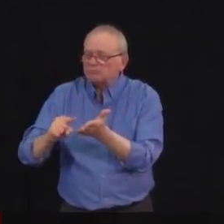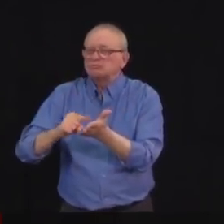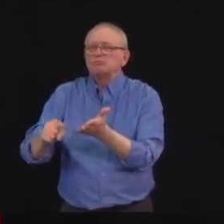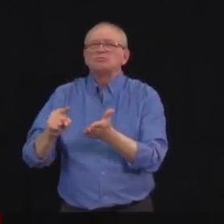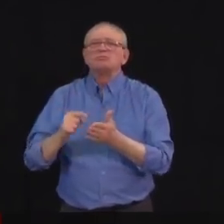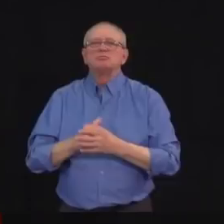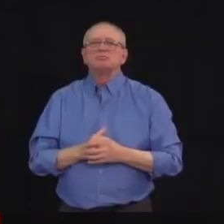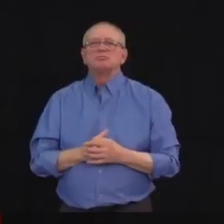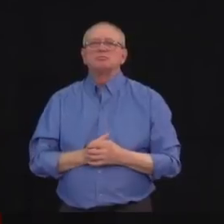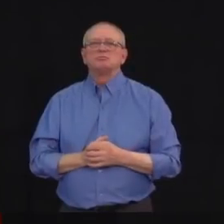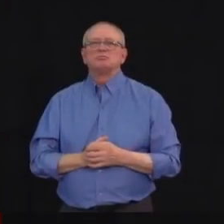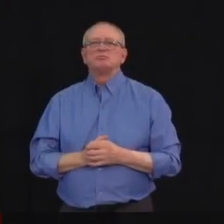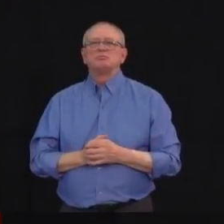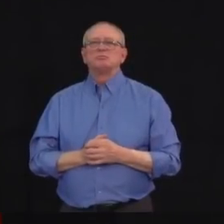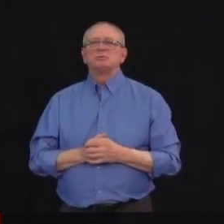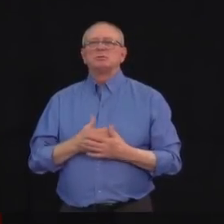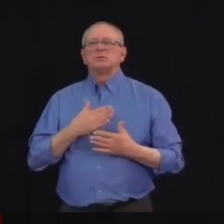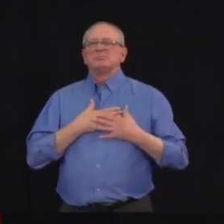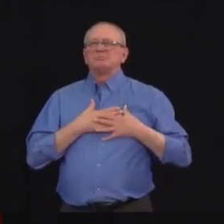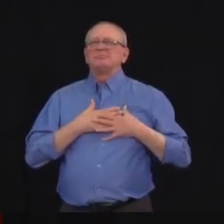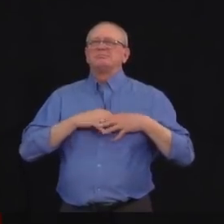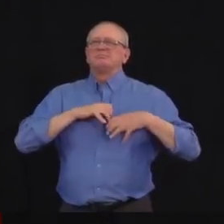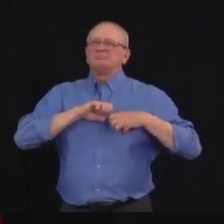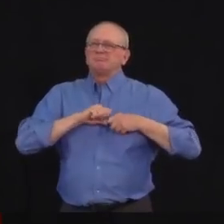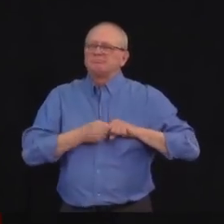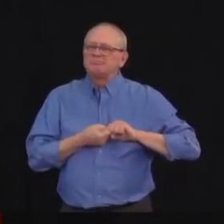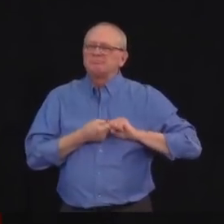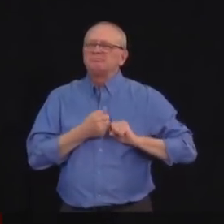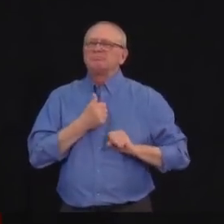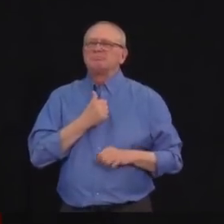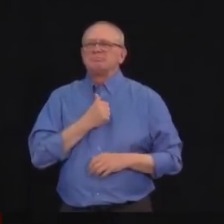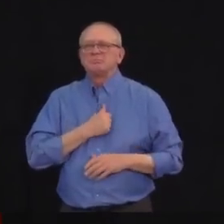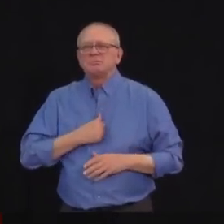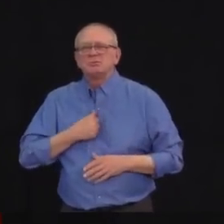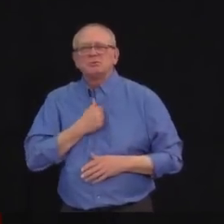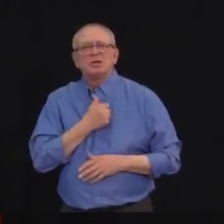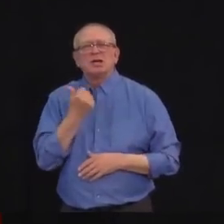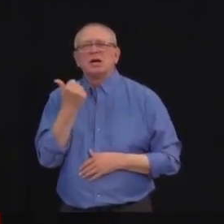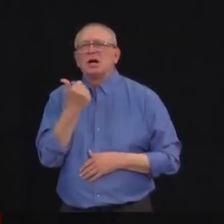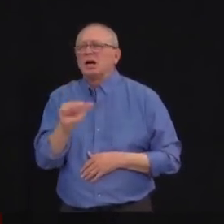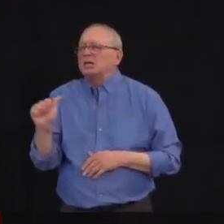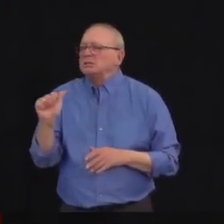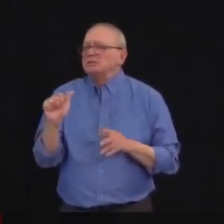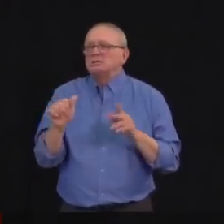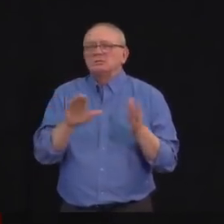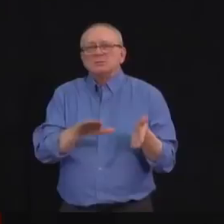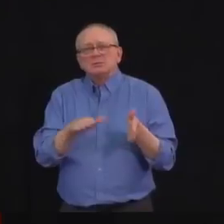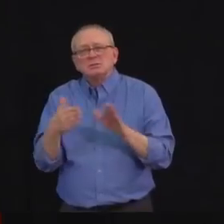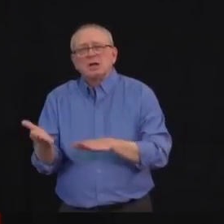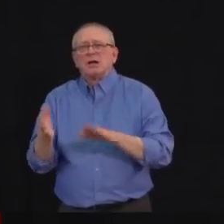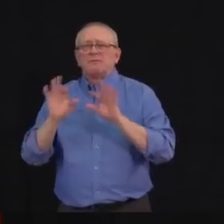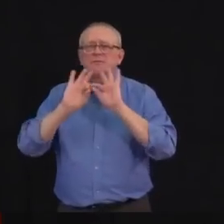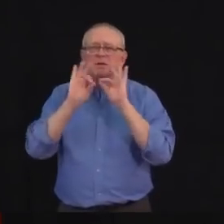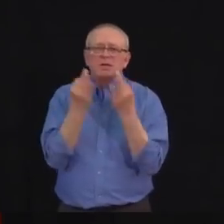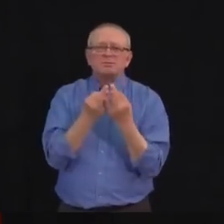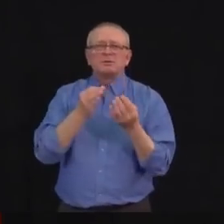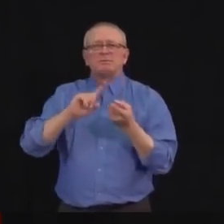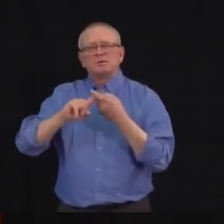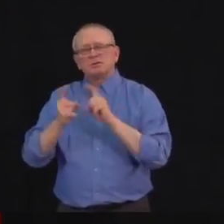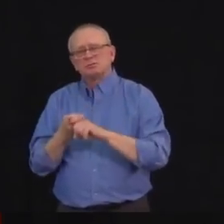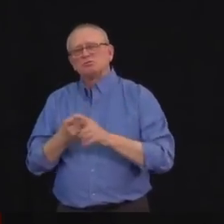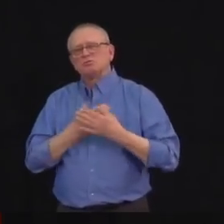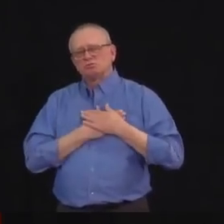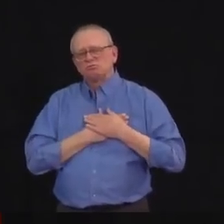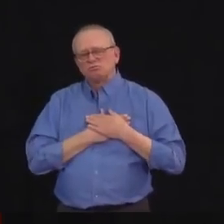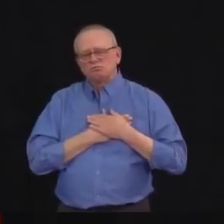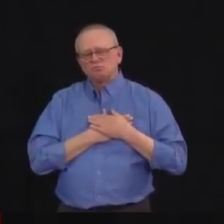my condolences to the family and friends of all who have lost loved ones. As I have said before,